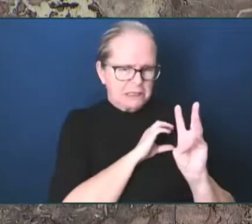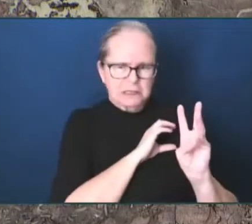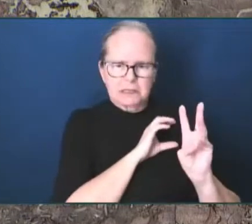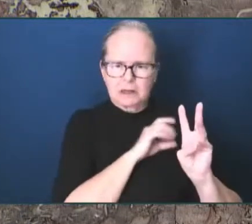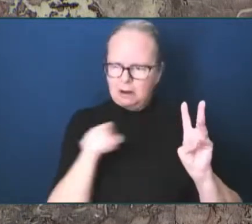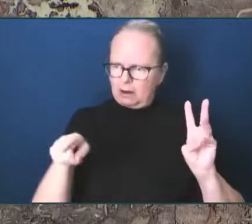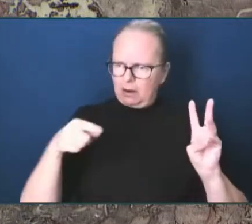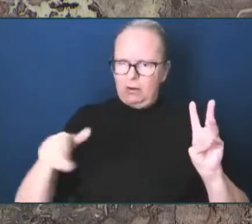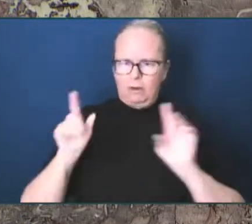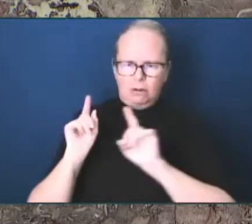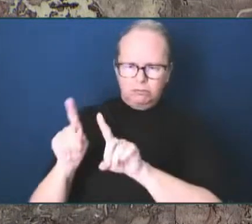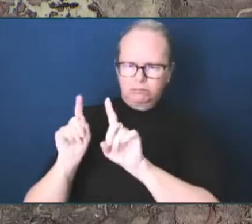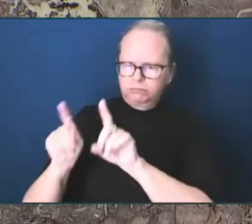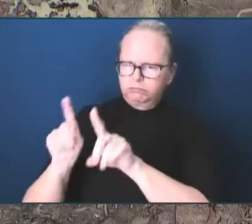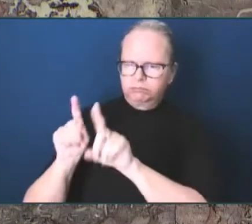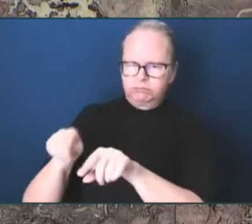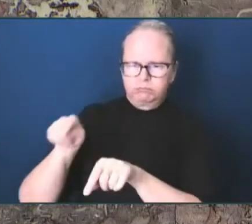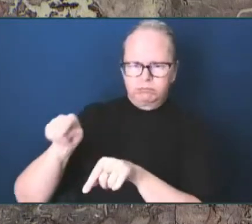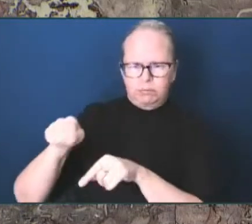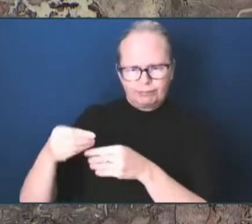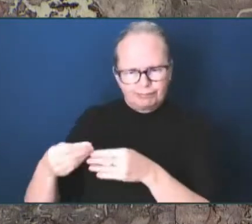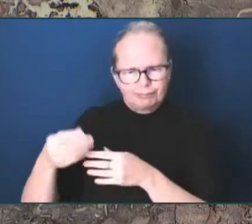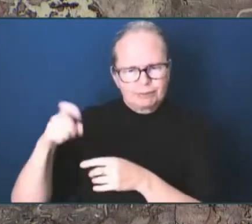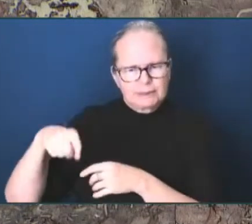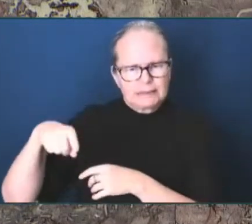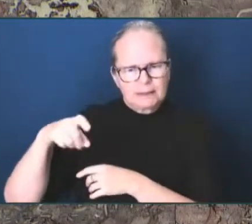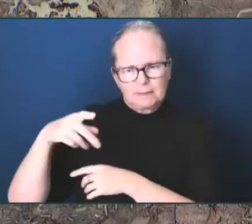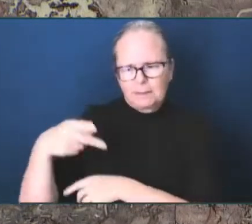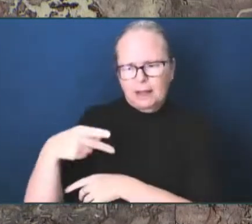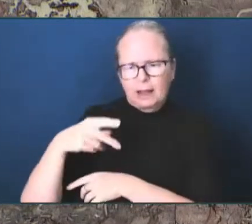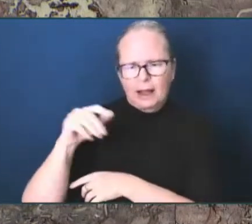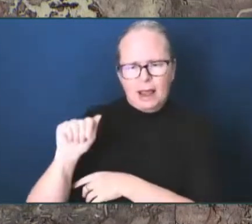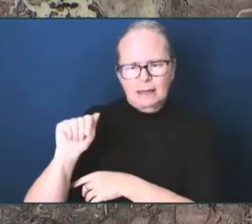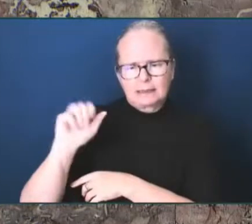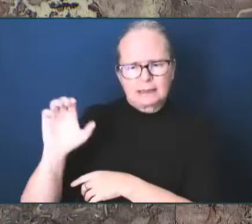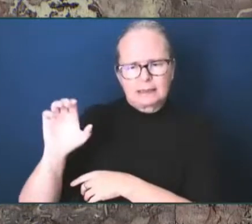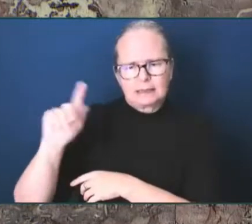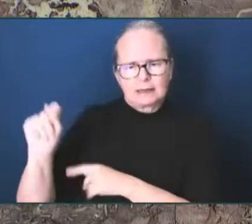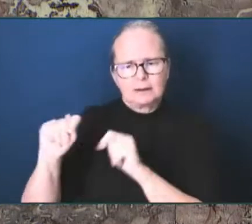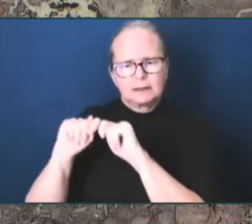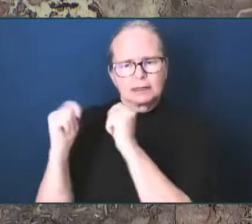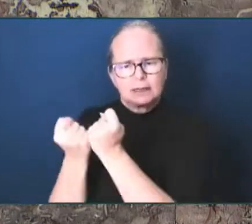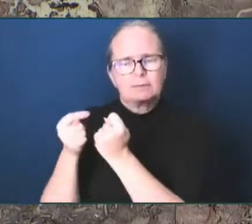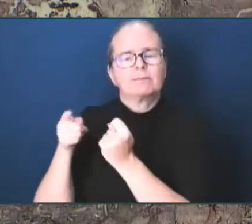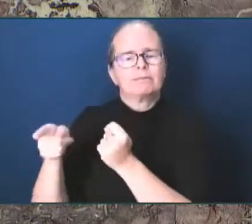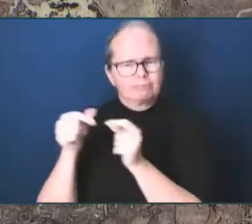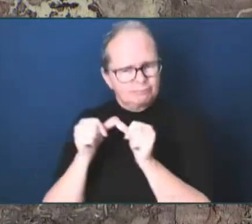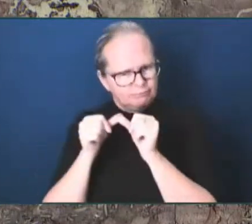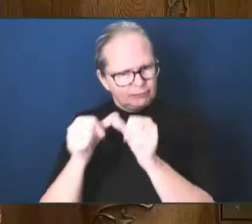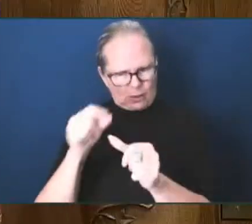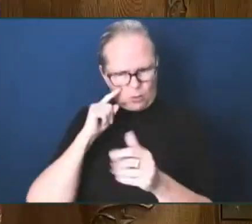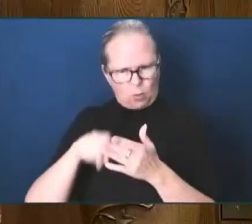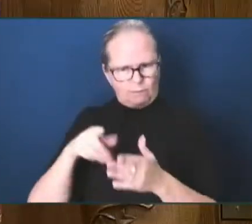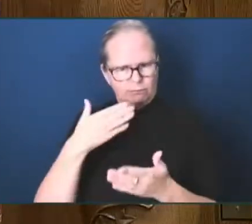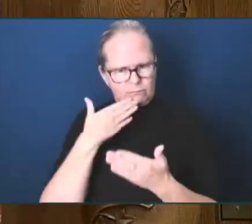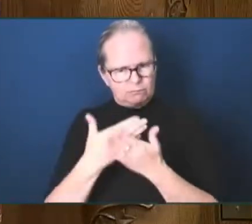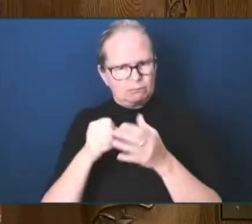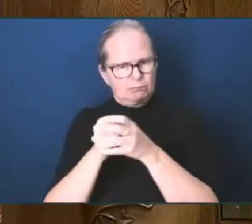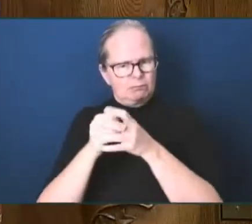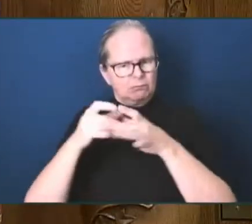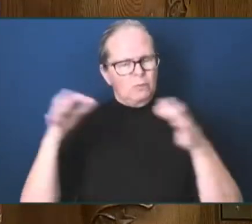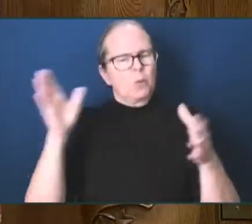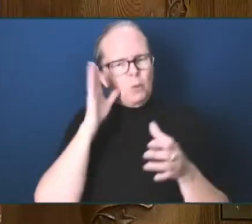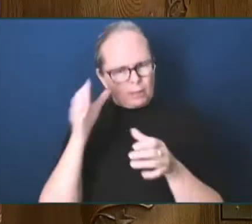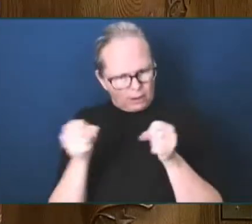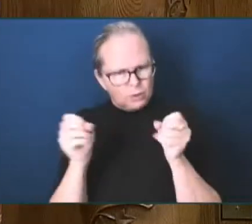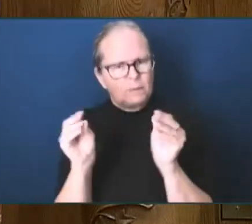we're giving police and people in crisis, is something that they want to continue to expand and explore. Thank you. Member